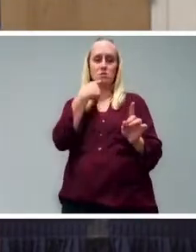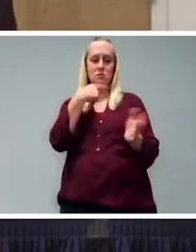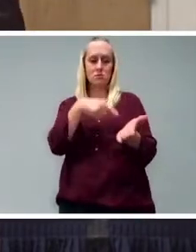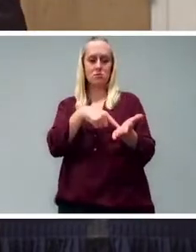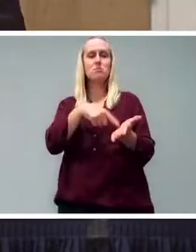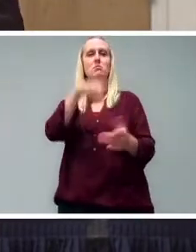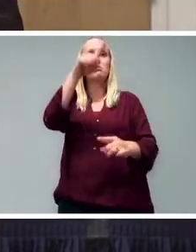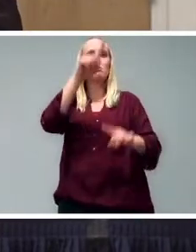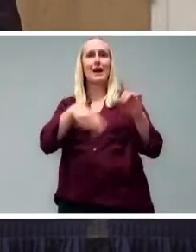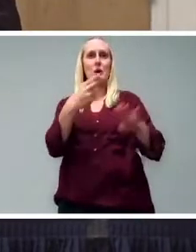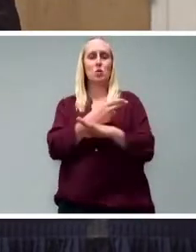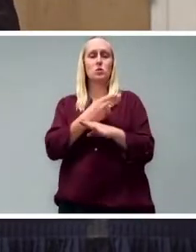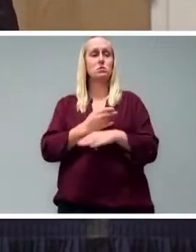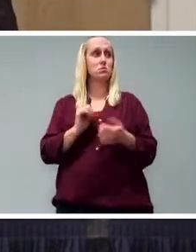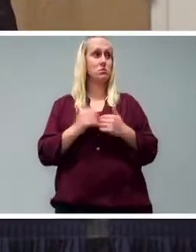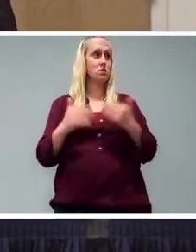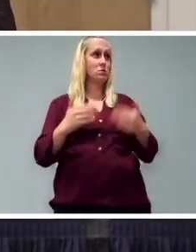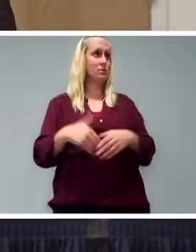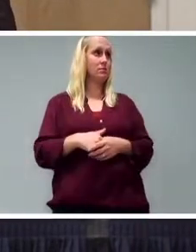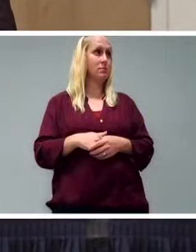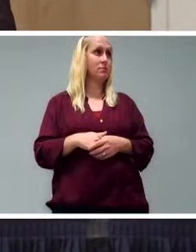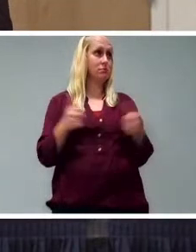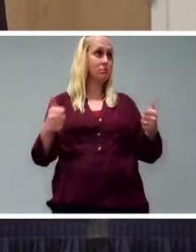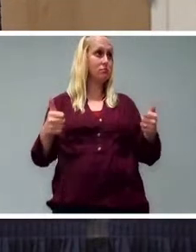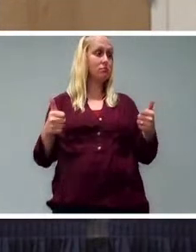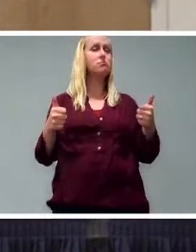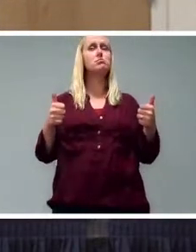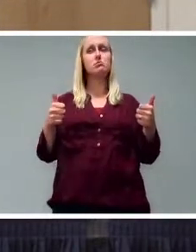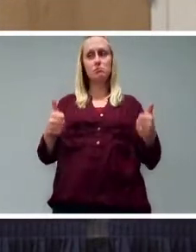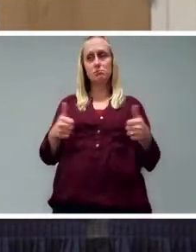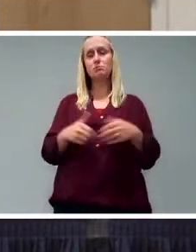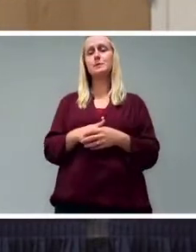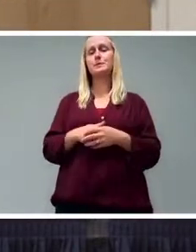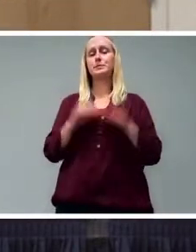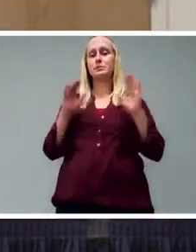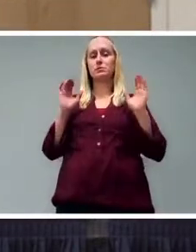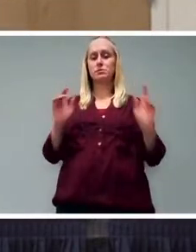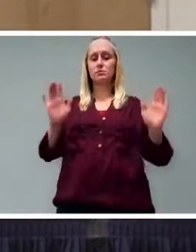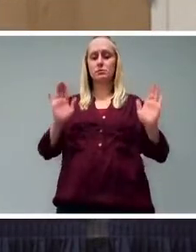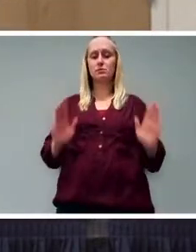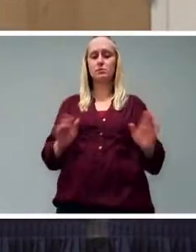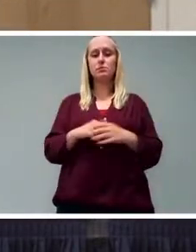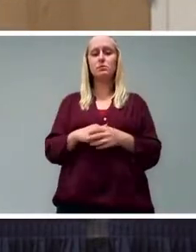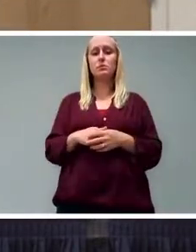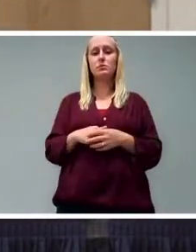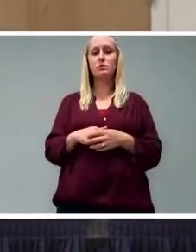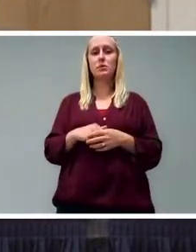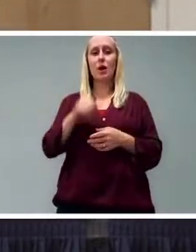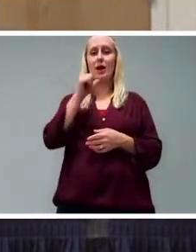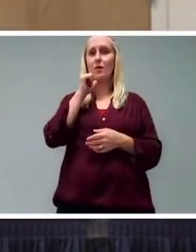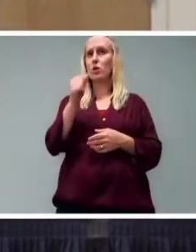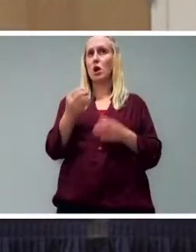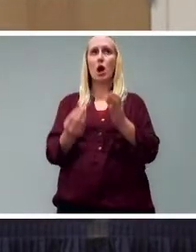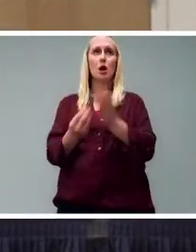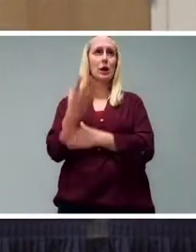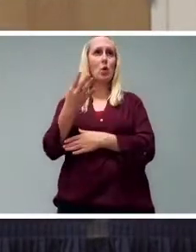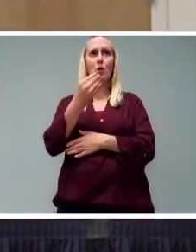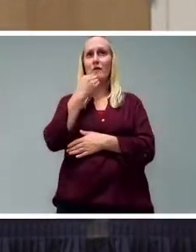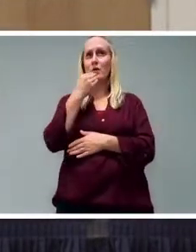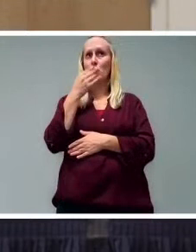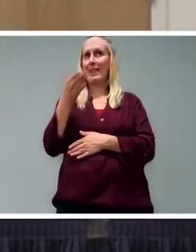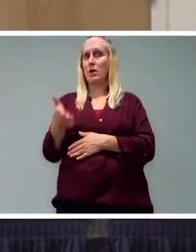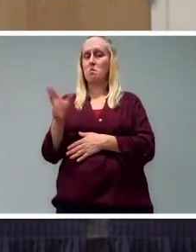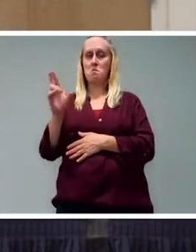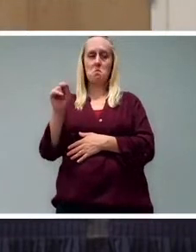how are we doing? Doing good. Okay, great. We're not gonna grow any food crops